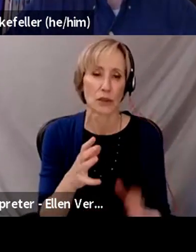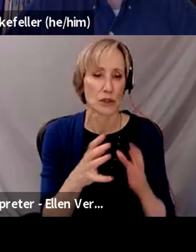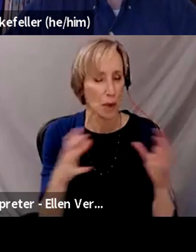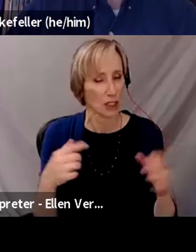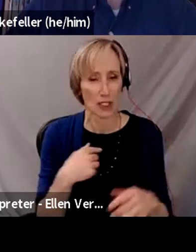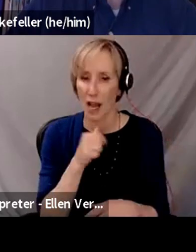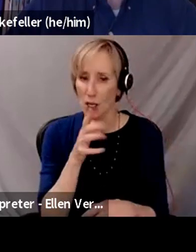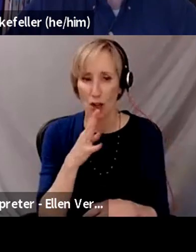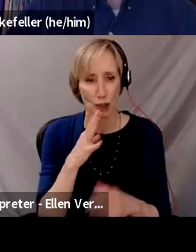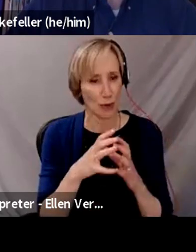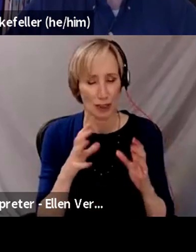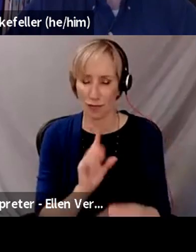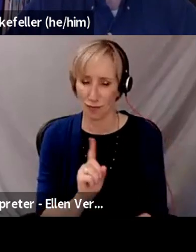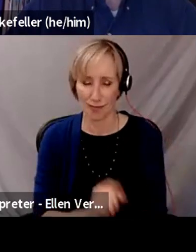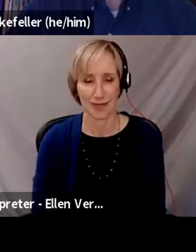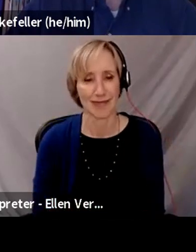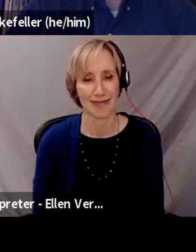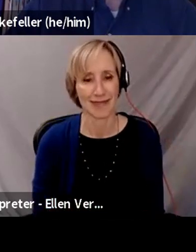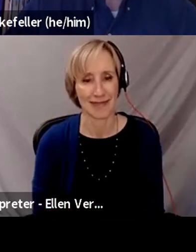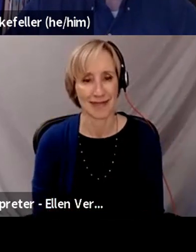I will go on to the last question,